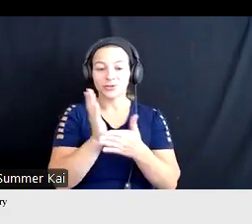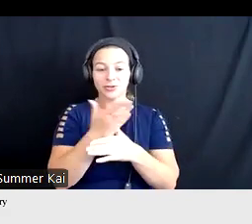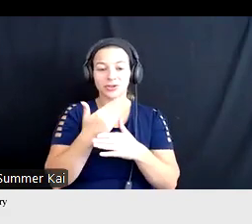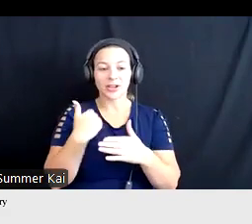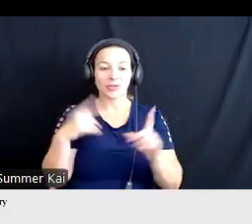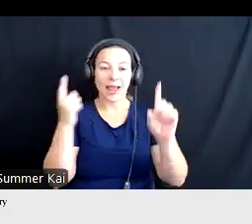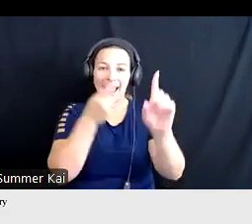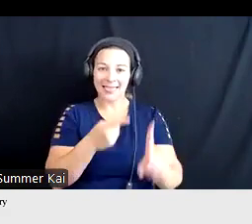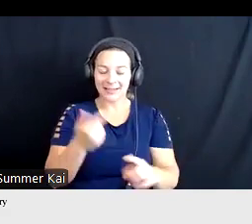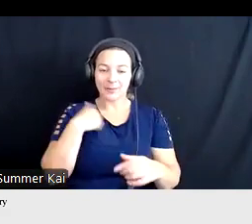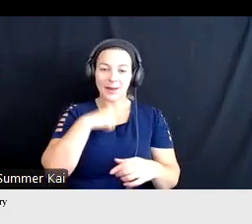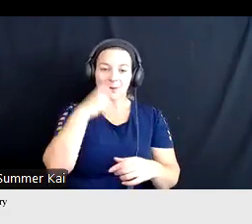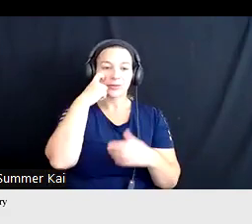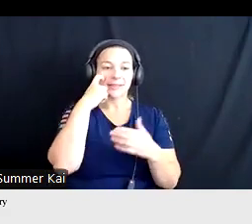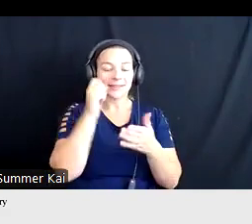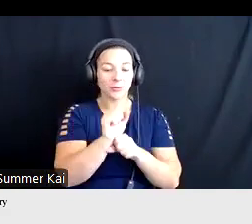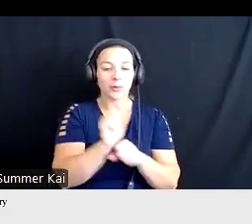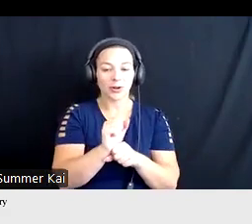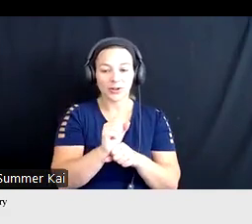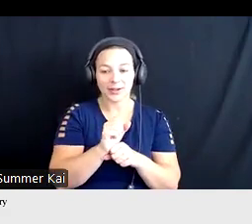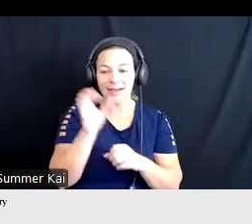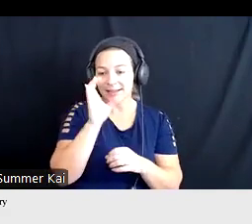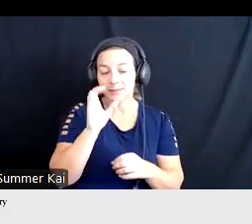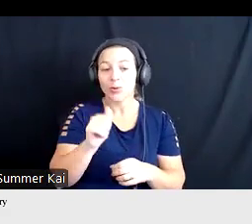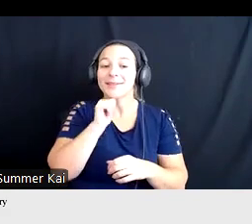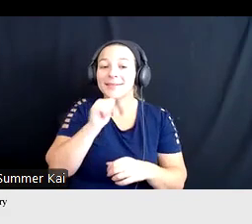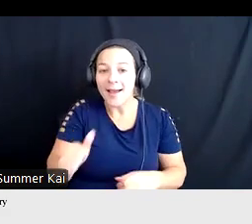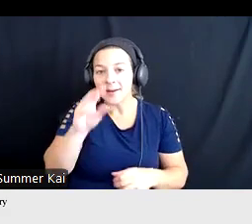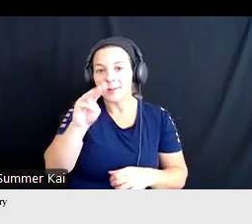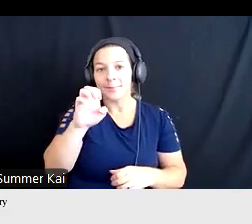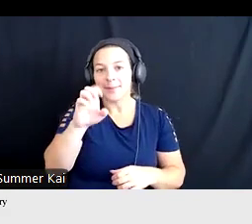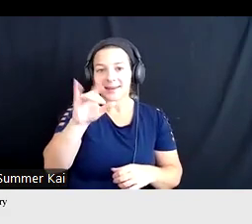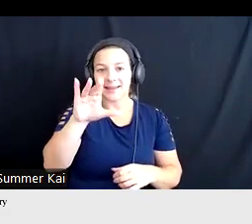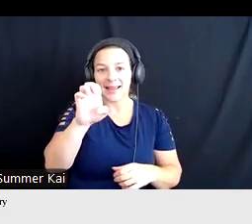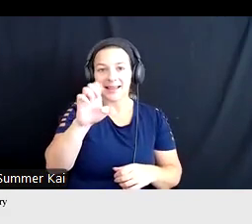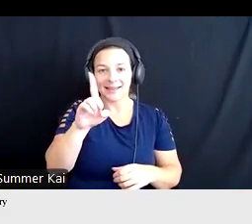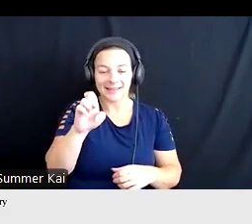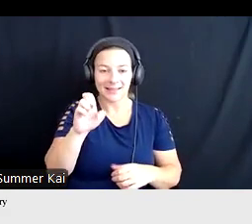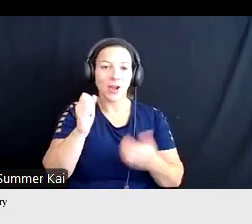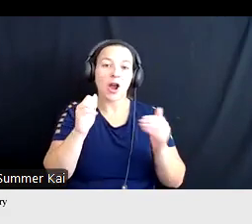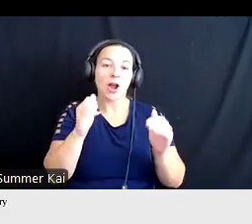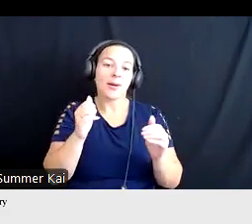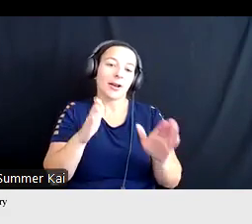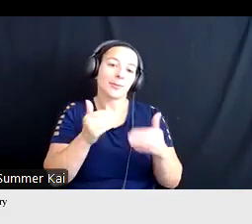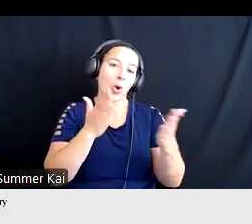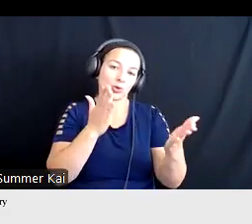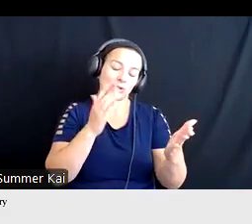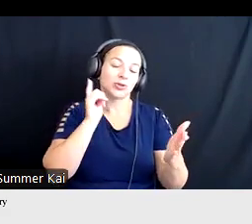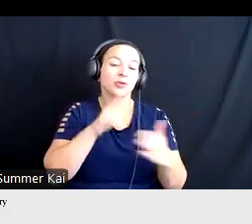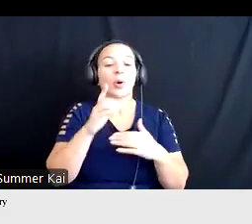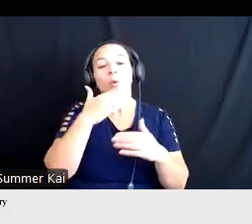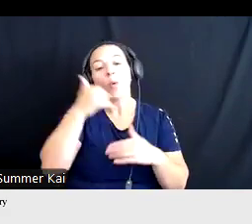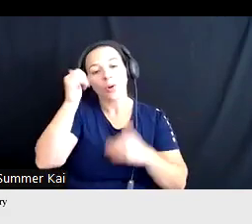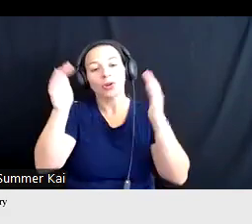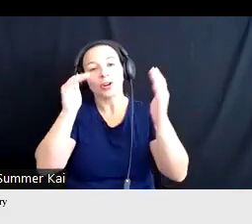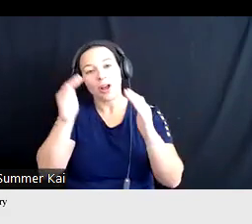work, exploring some of the innovative non-Medicaid approaches to support older adults and people with disabilities in that overlooked middle that was